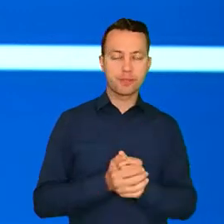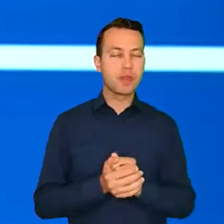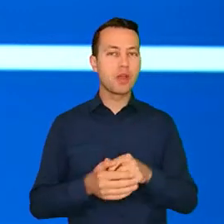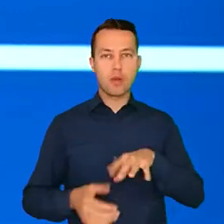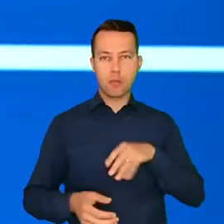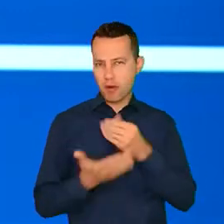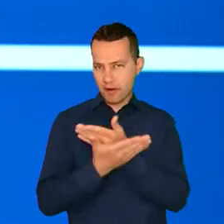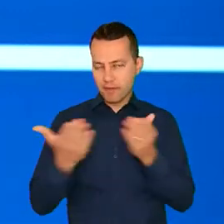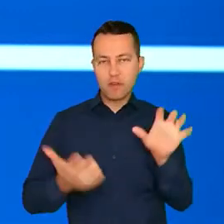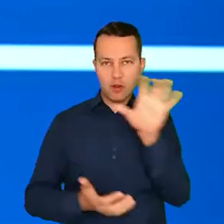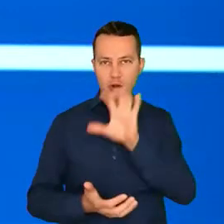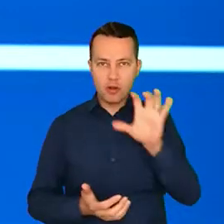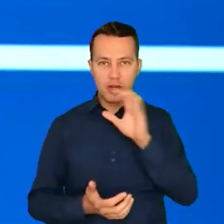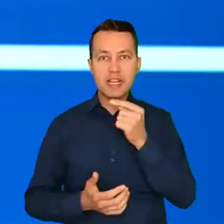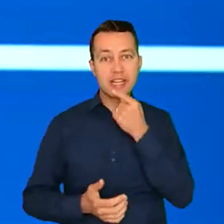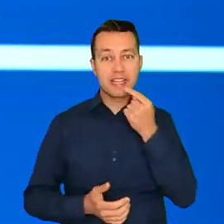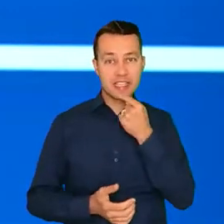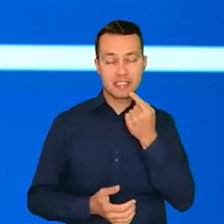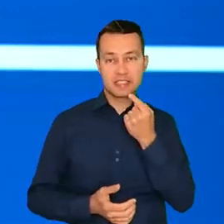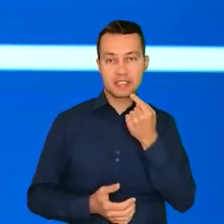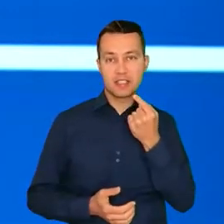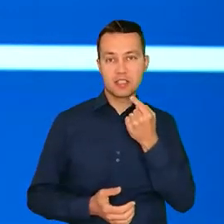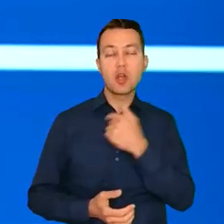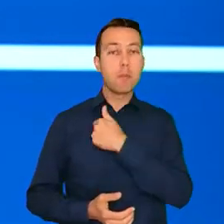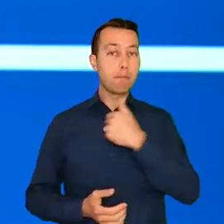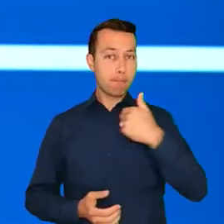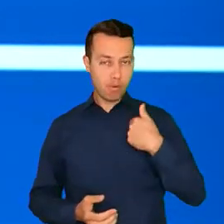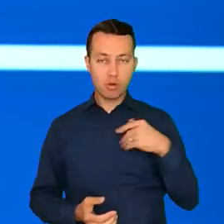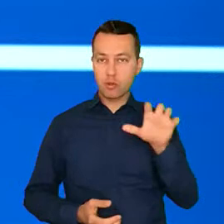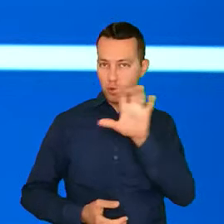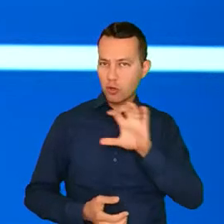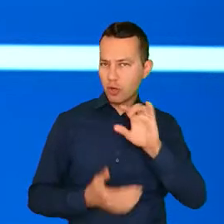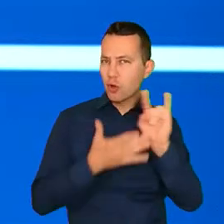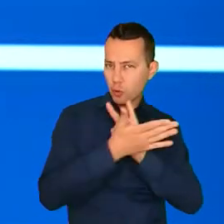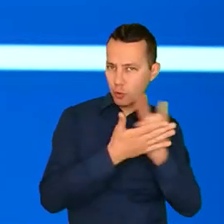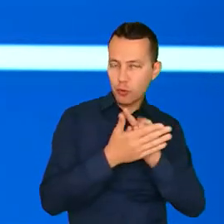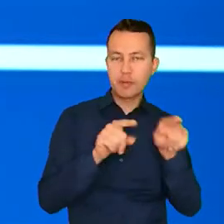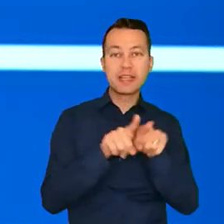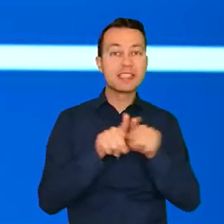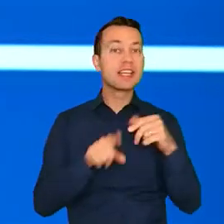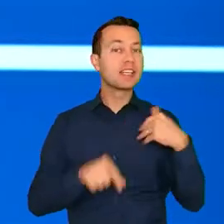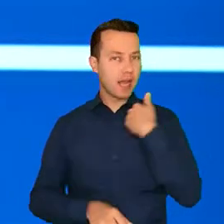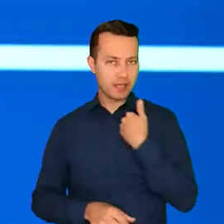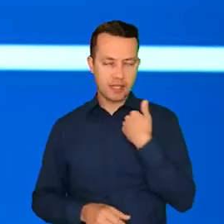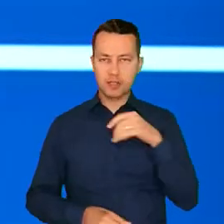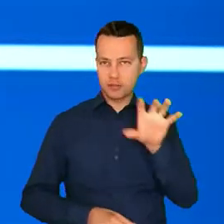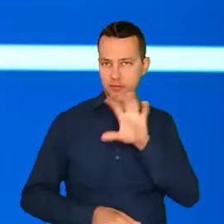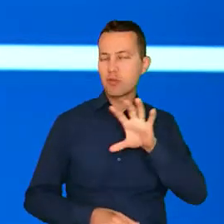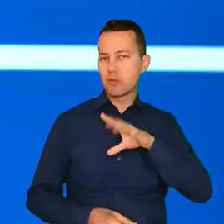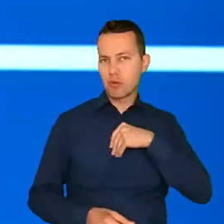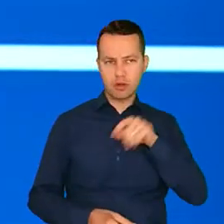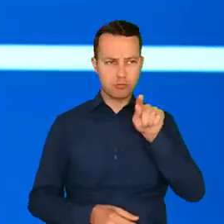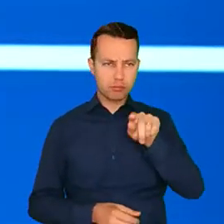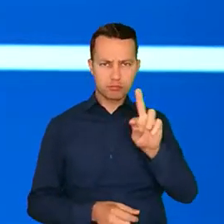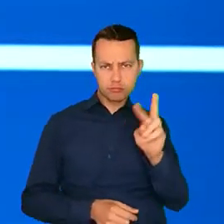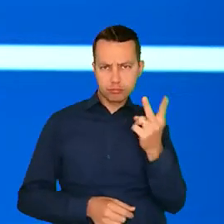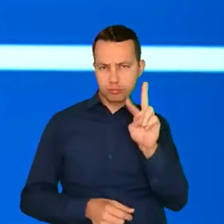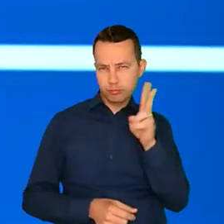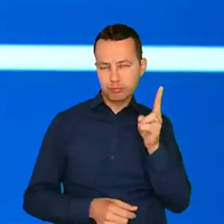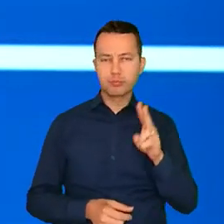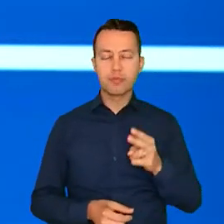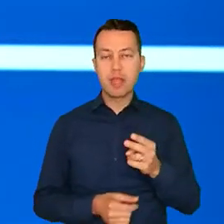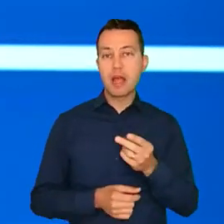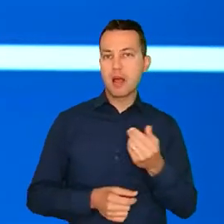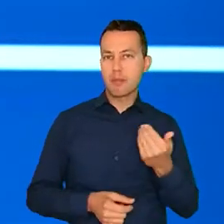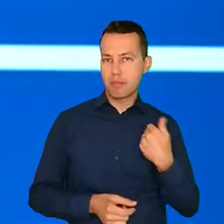can follow YouTube webinar in Polish and in English. When we were sending